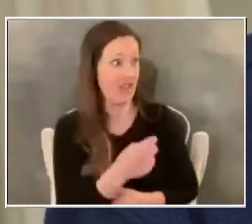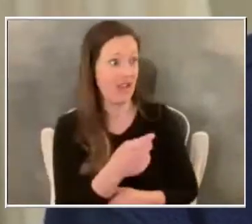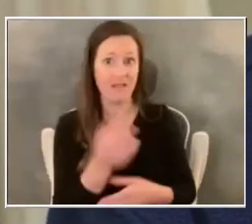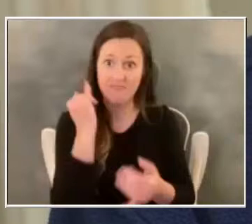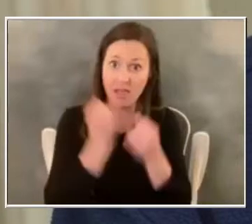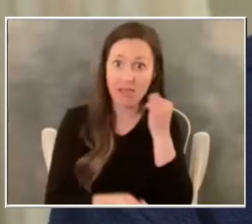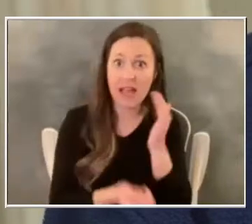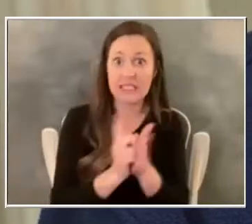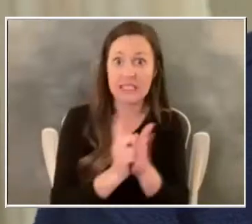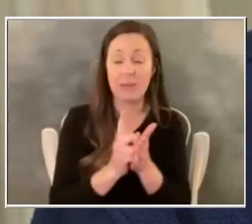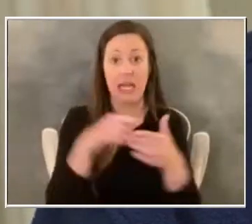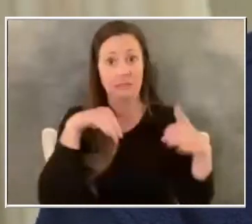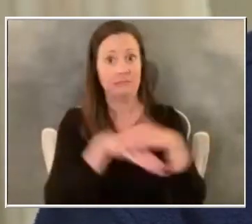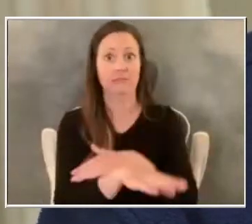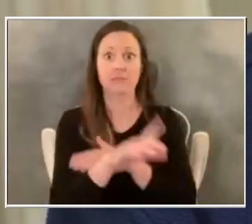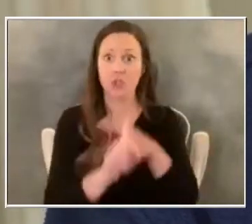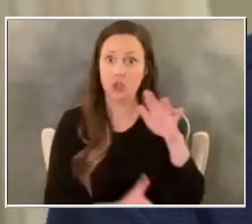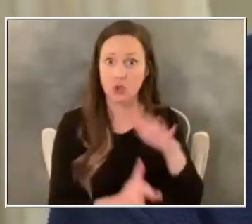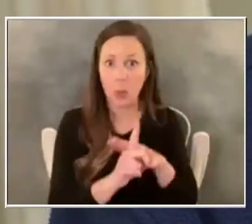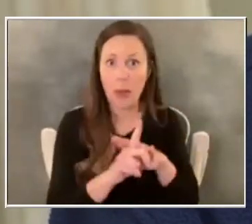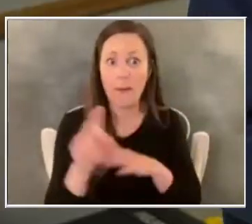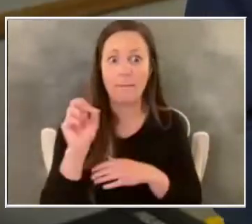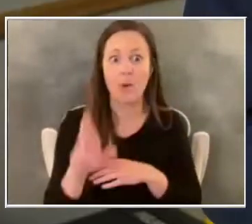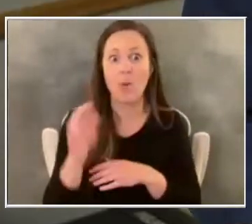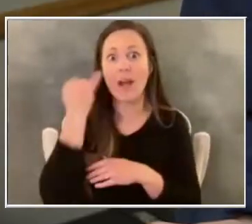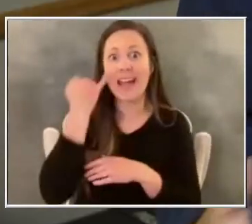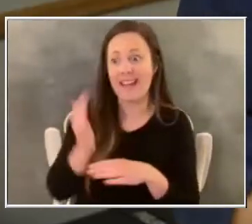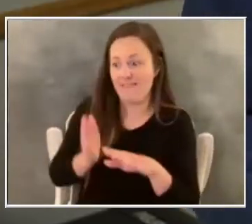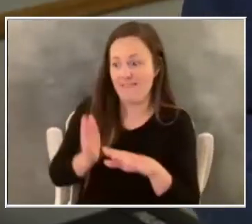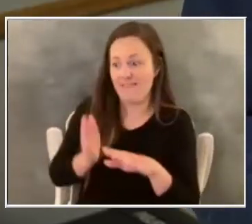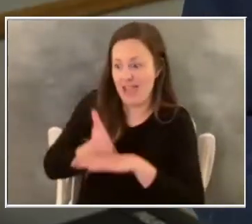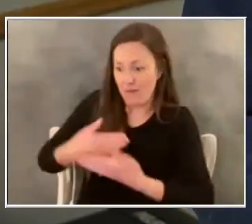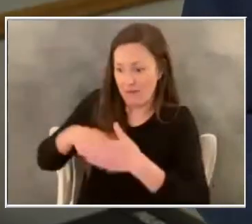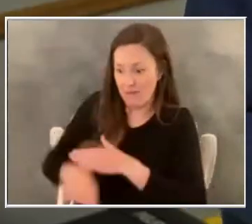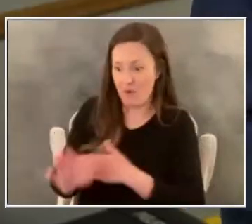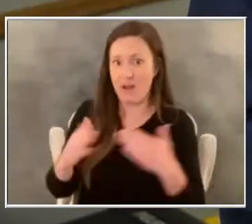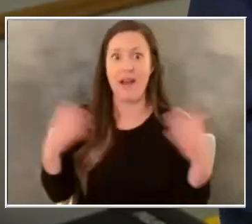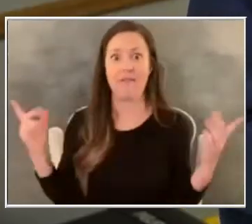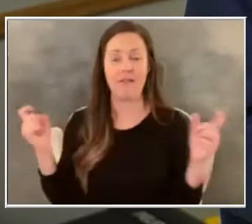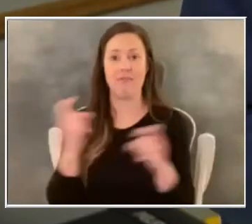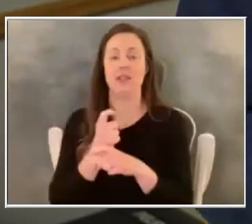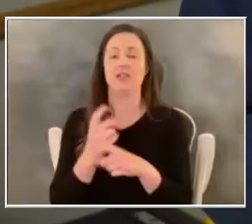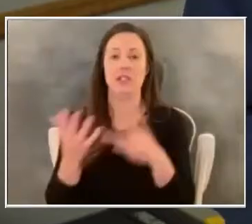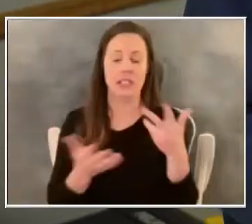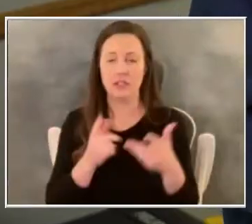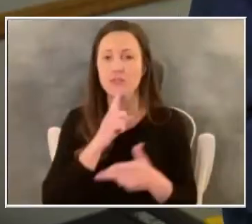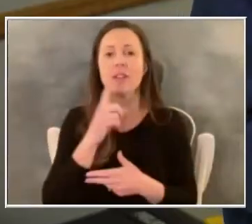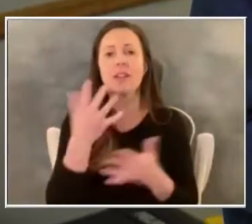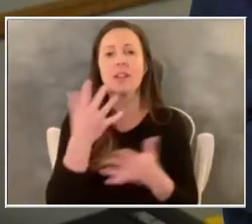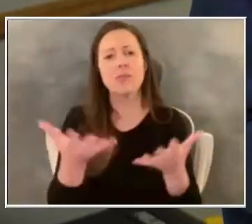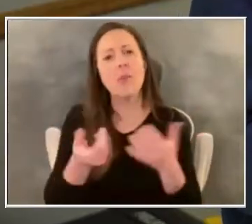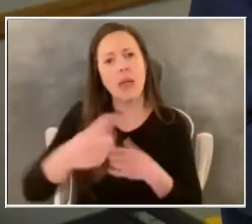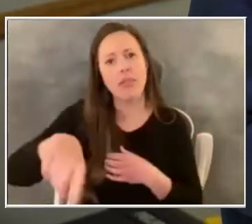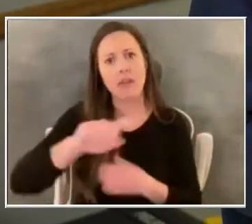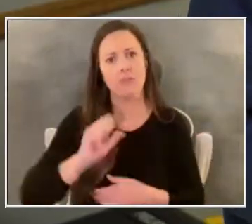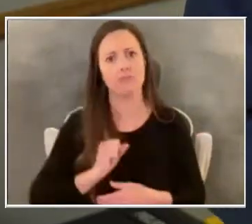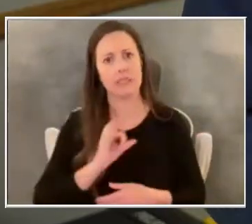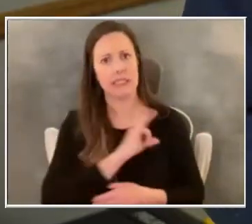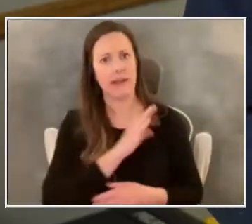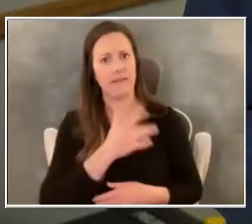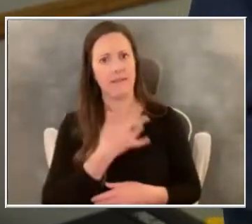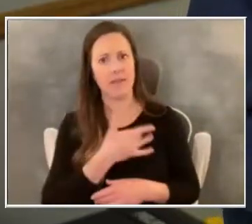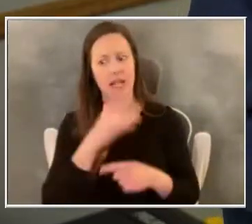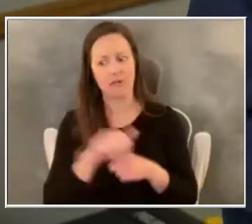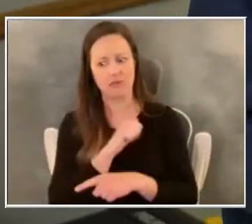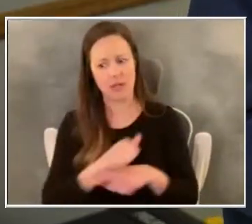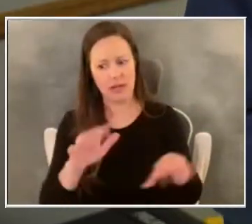in the ED or a postpartum complication. We want those folks to be able to take this training, even though I know